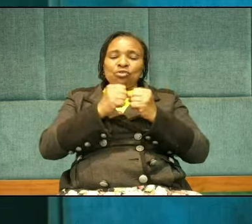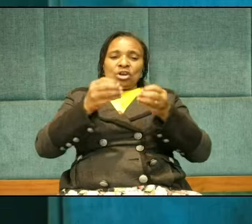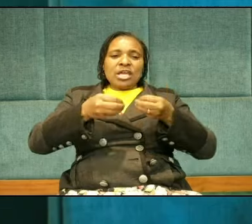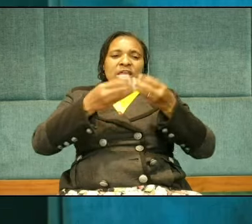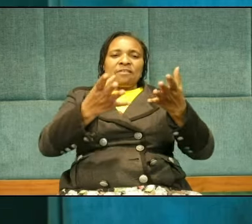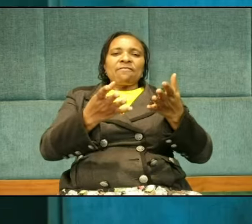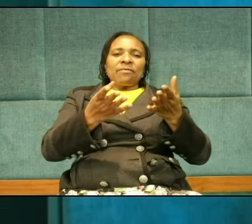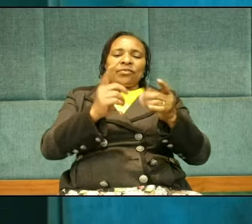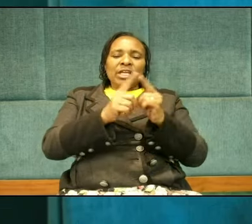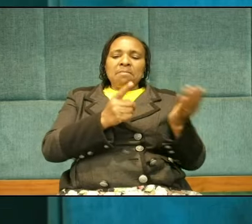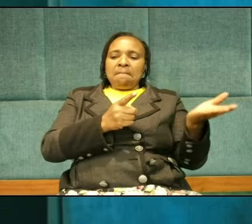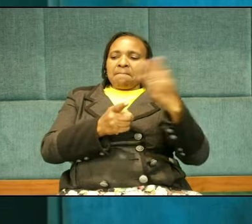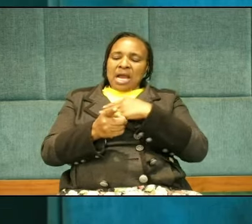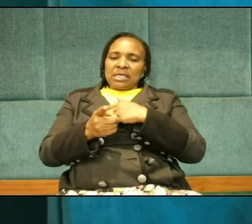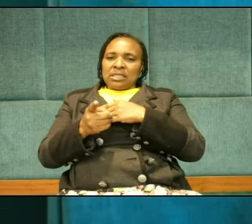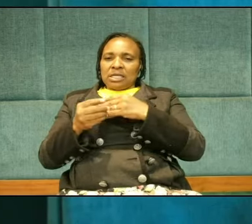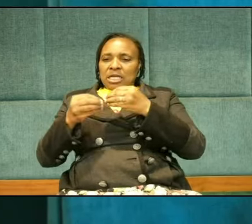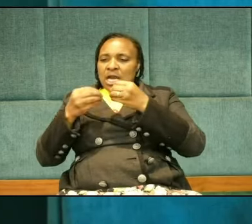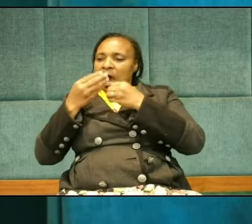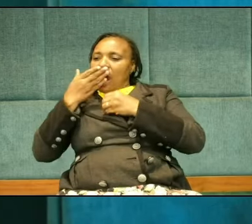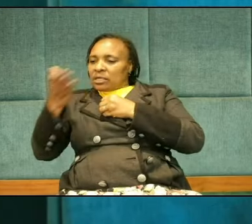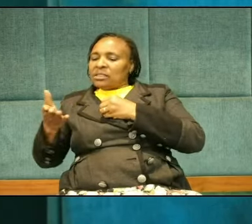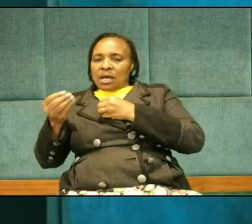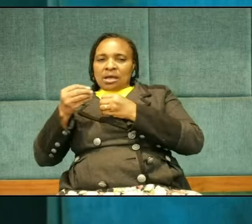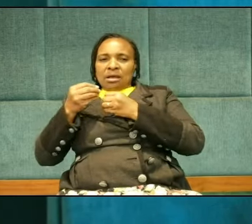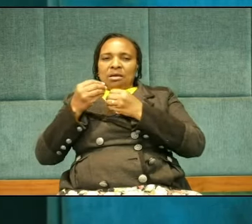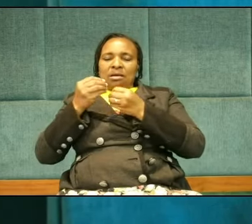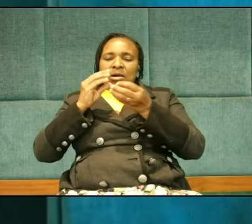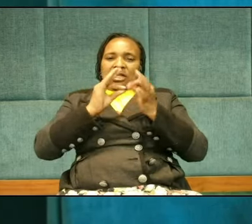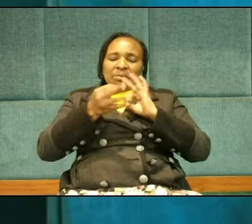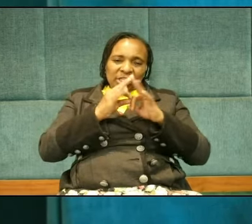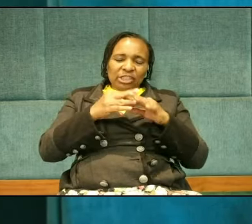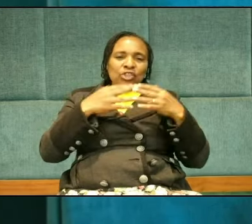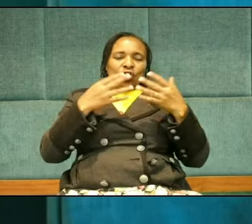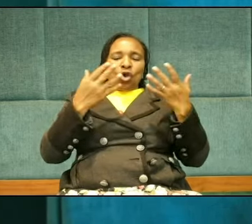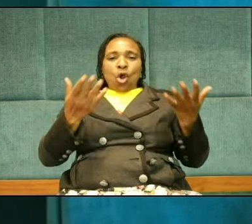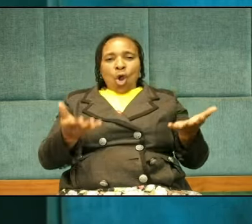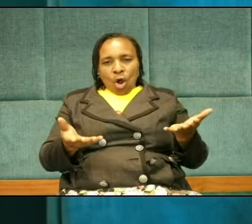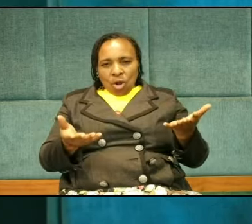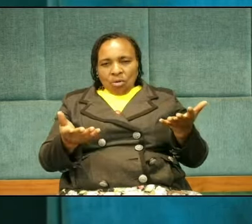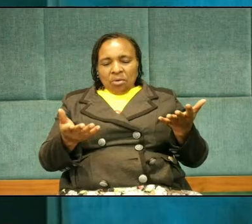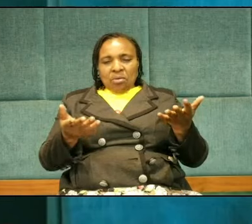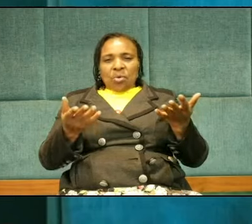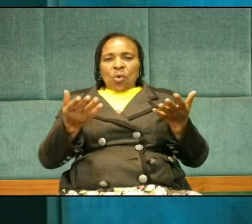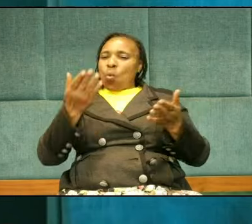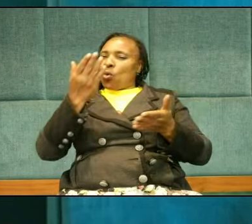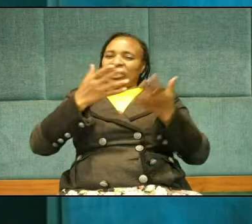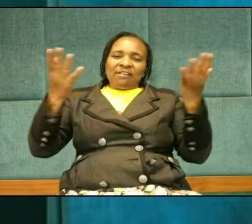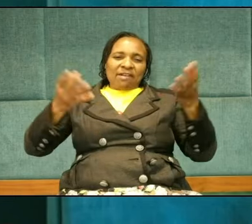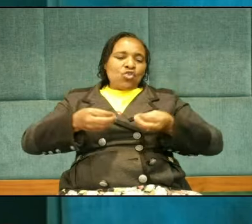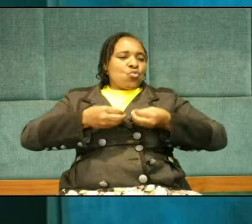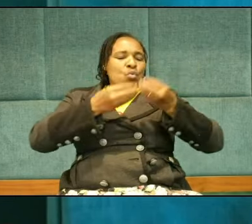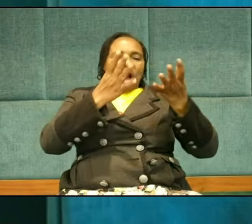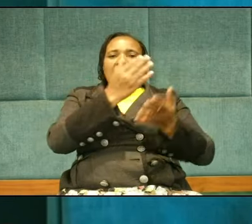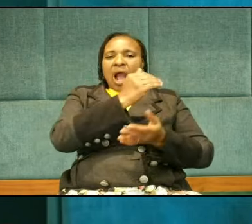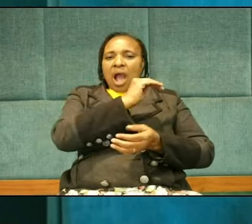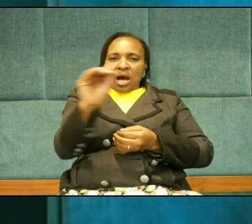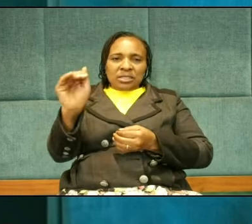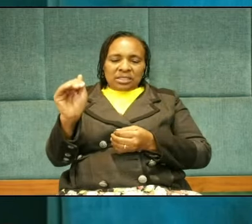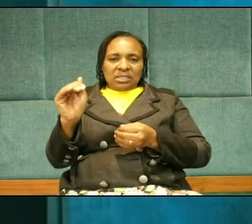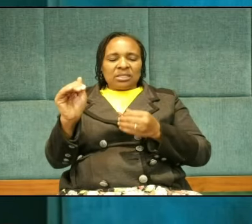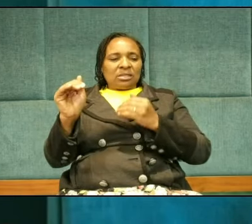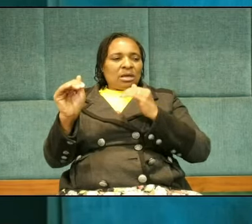either interpreted or however you give it the data, it will give you